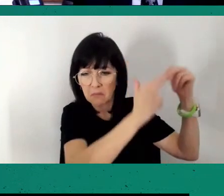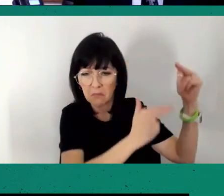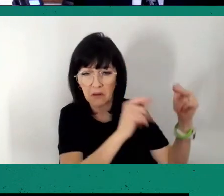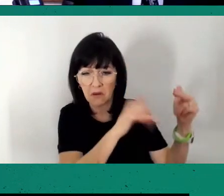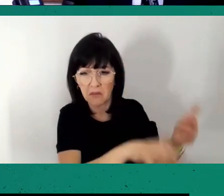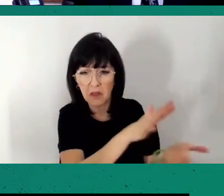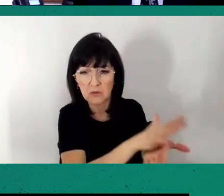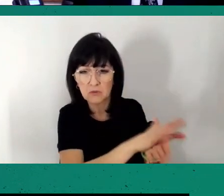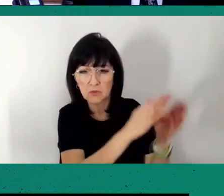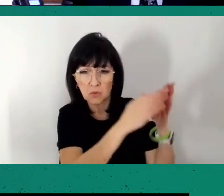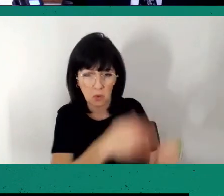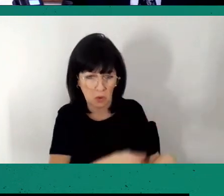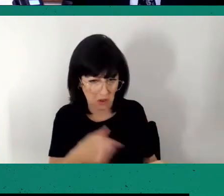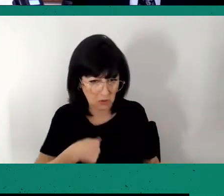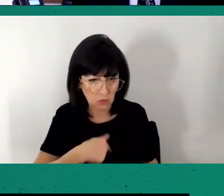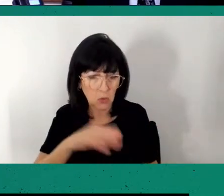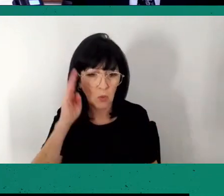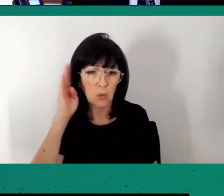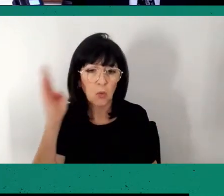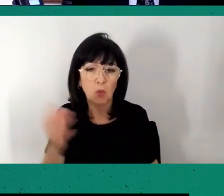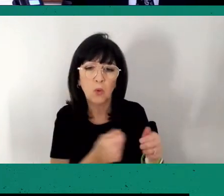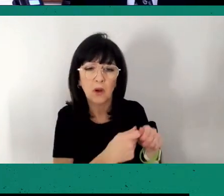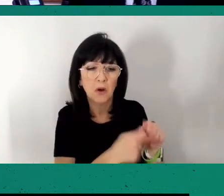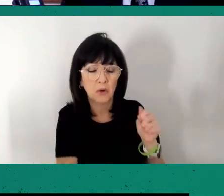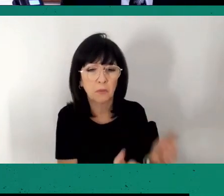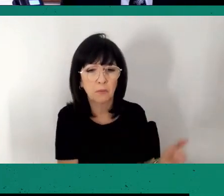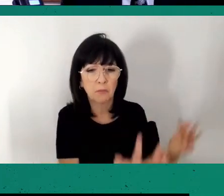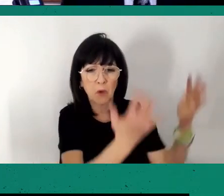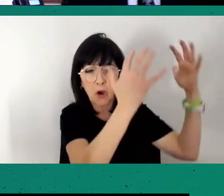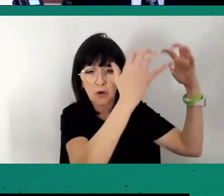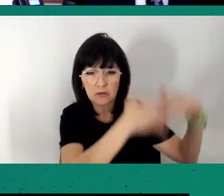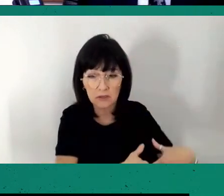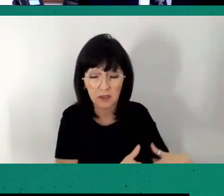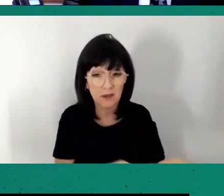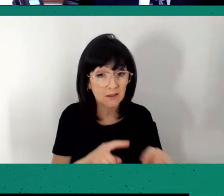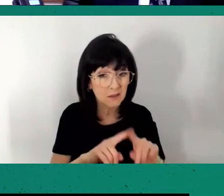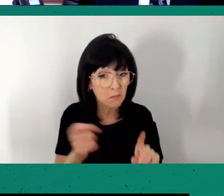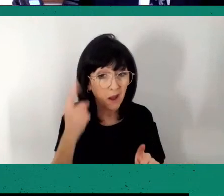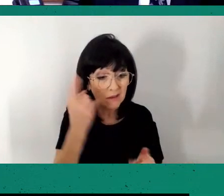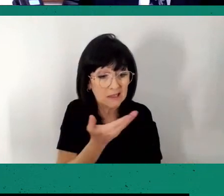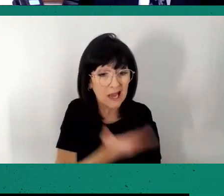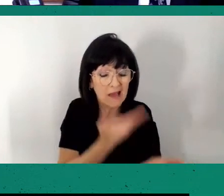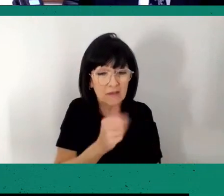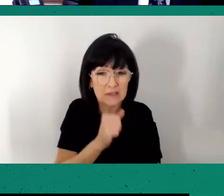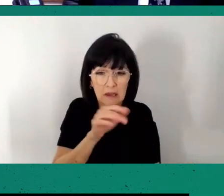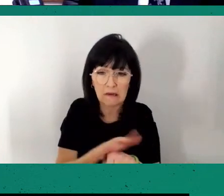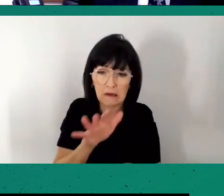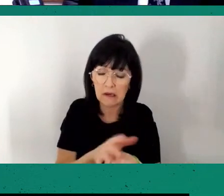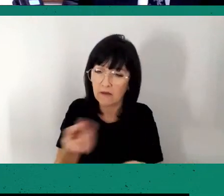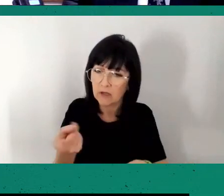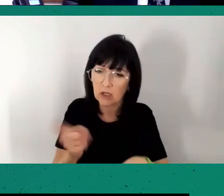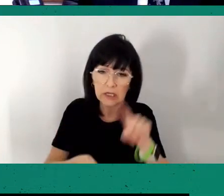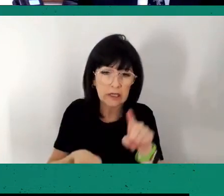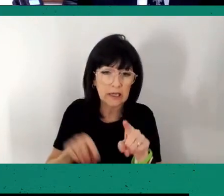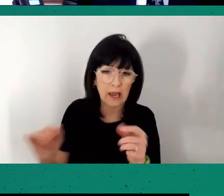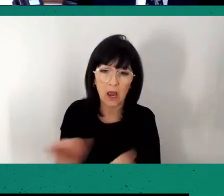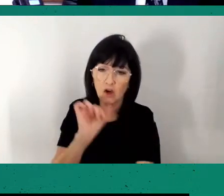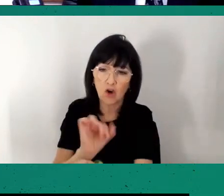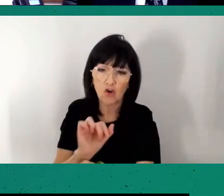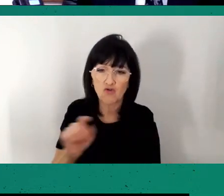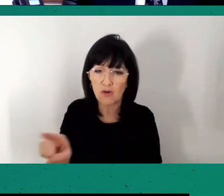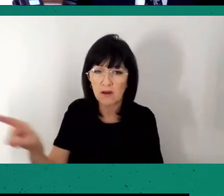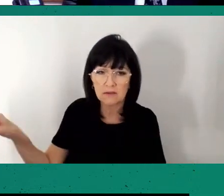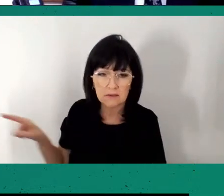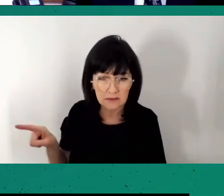unquote. But the evidence was not sufficient to warrant an arrest. So we promised aid in rebuilding the house this autumn.